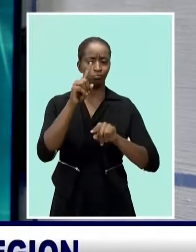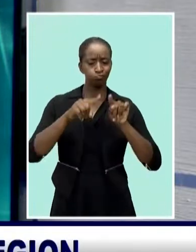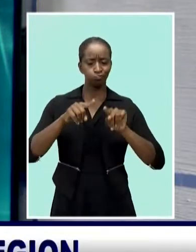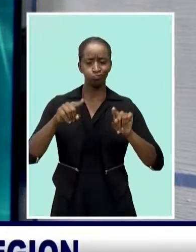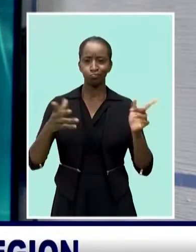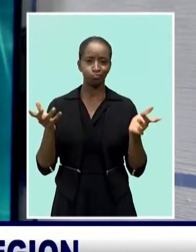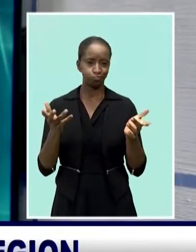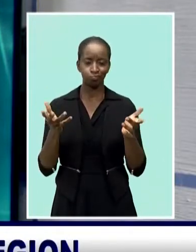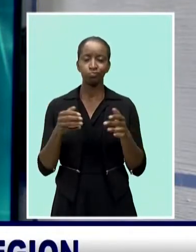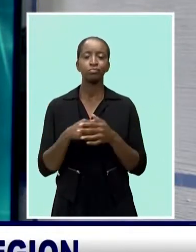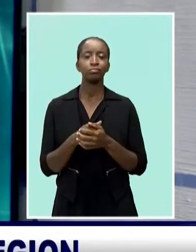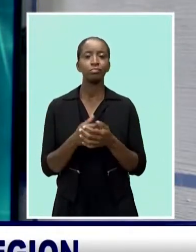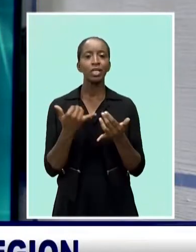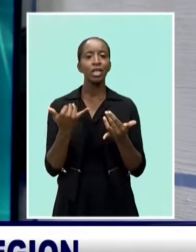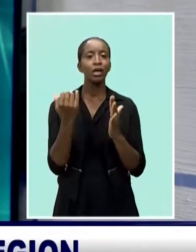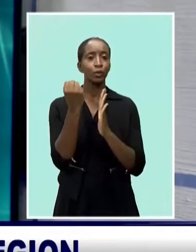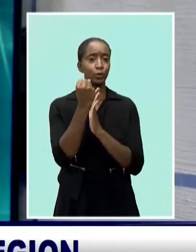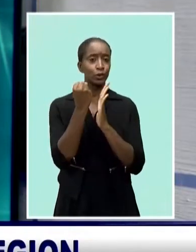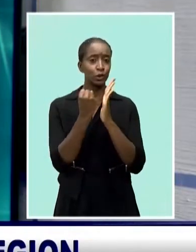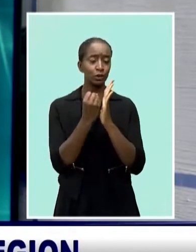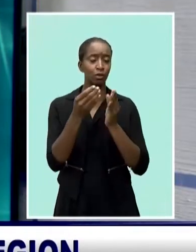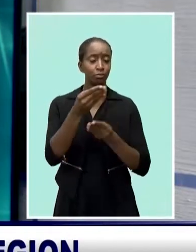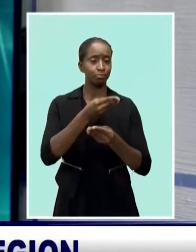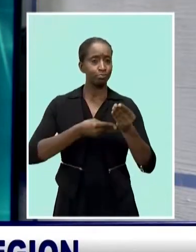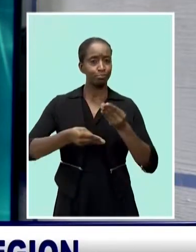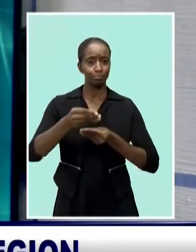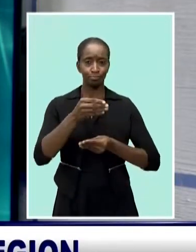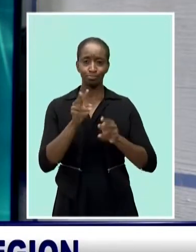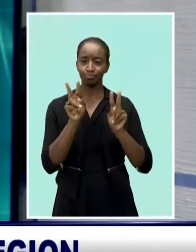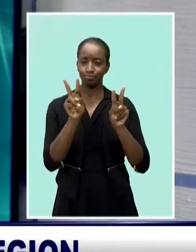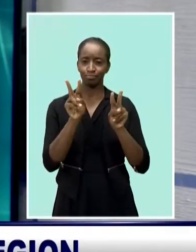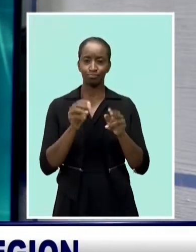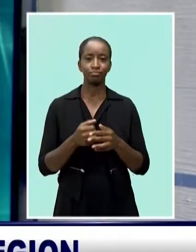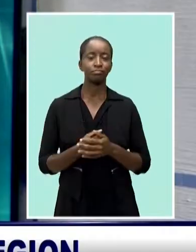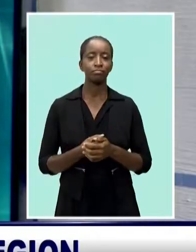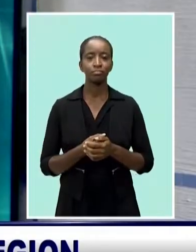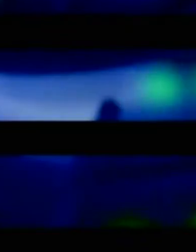at how those stocks traded on selected exchanges across our region.